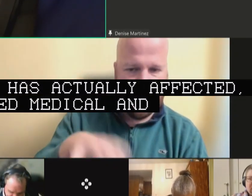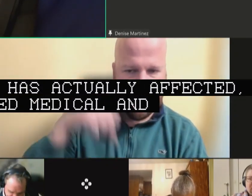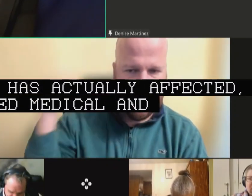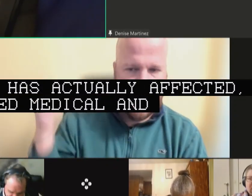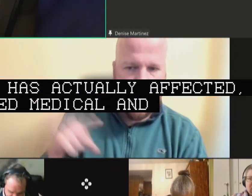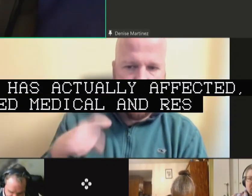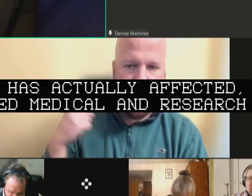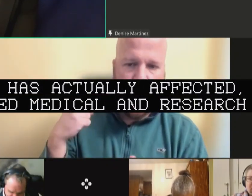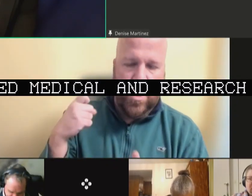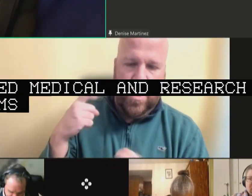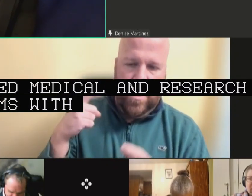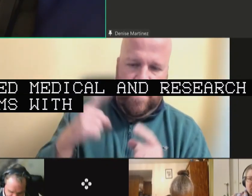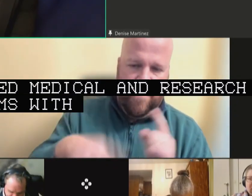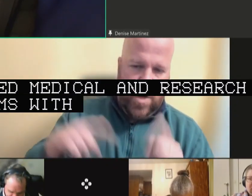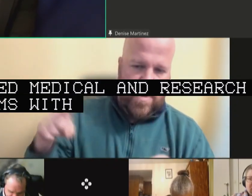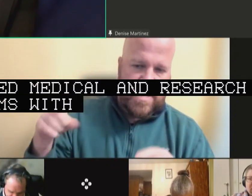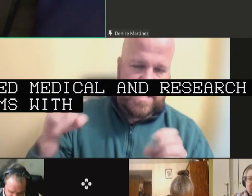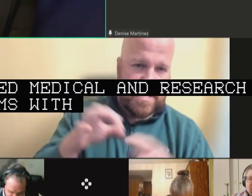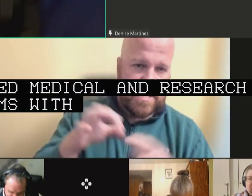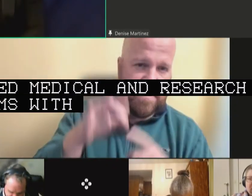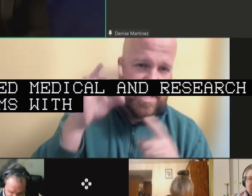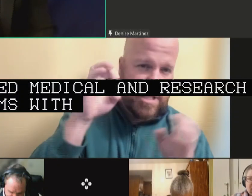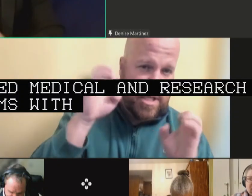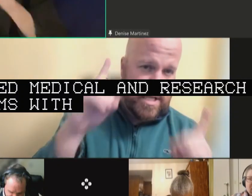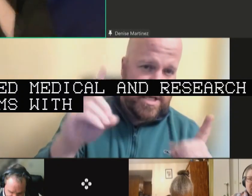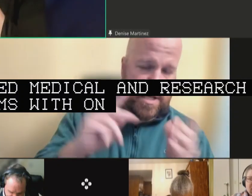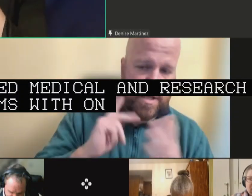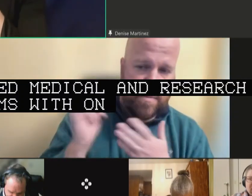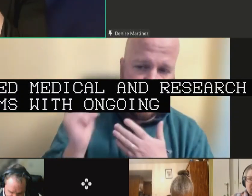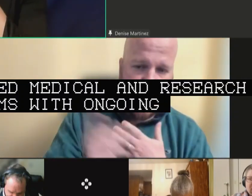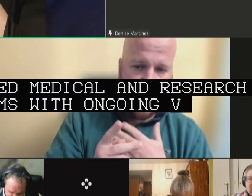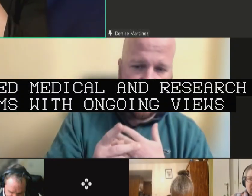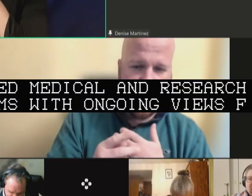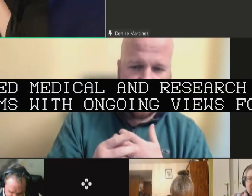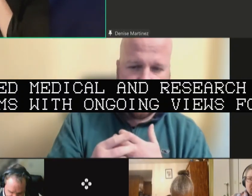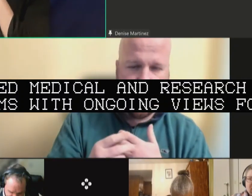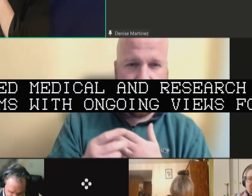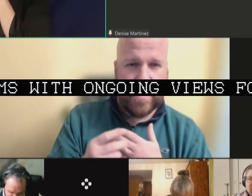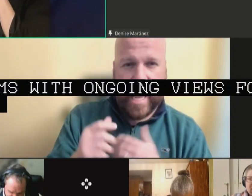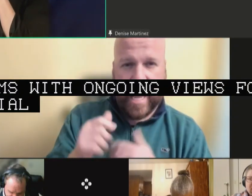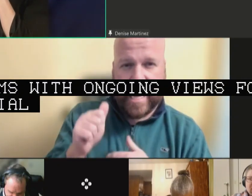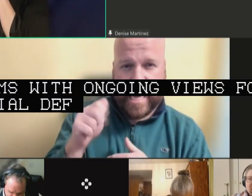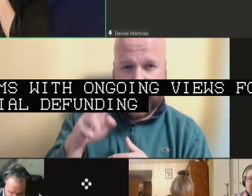potential defunding for various special education programs.